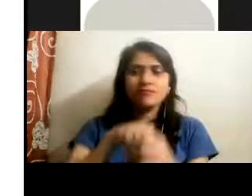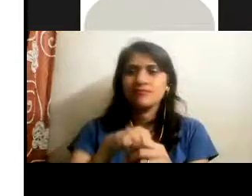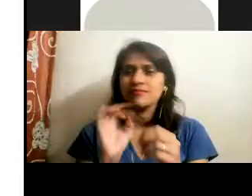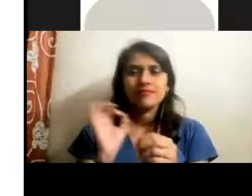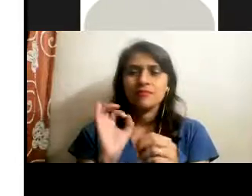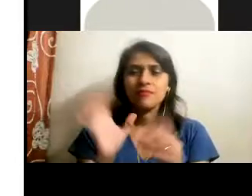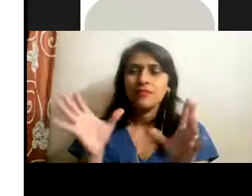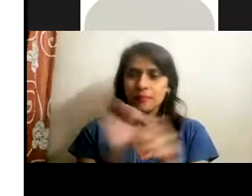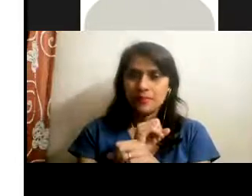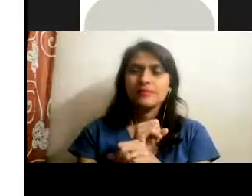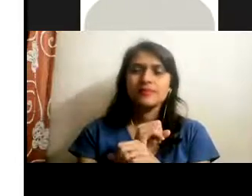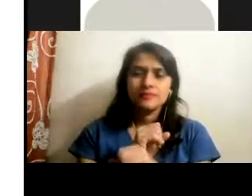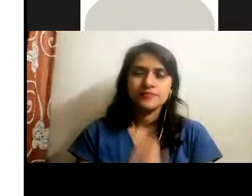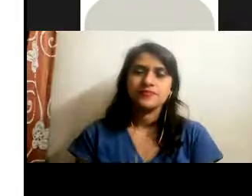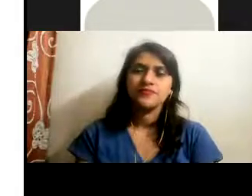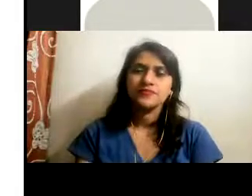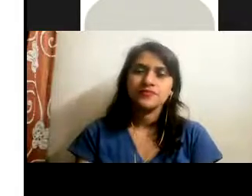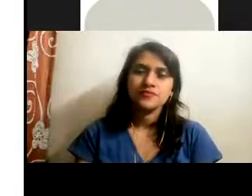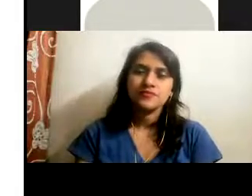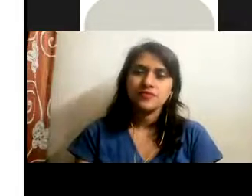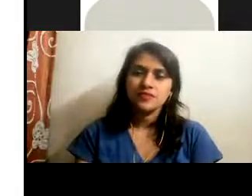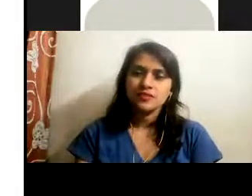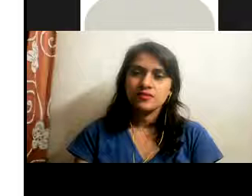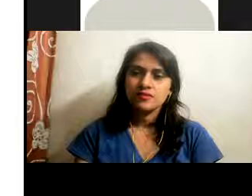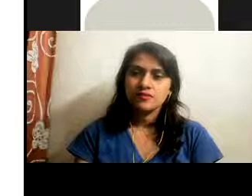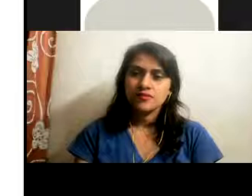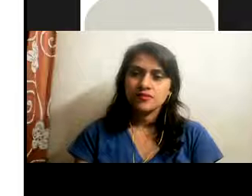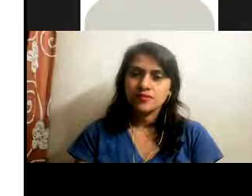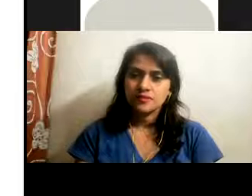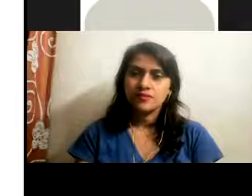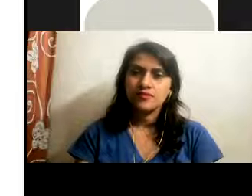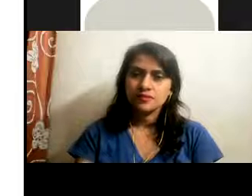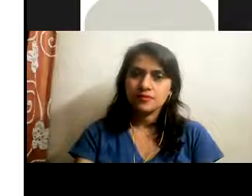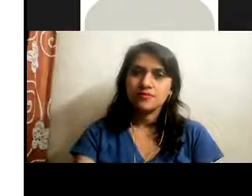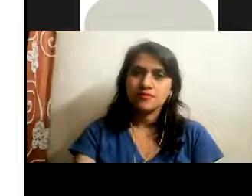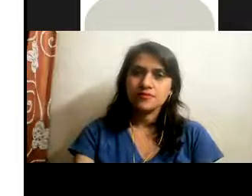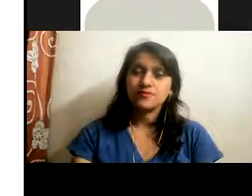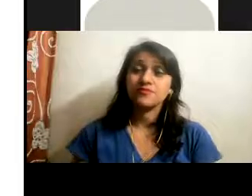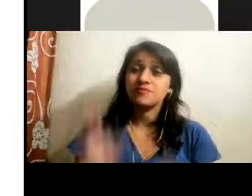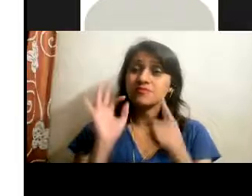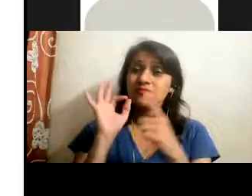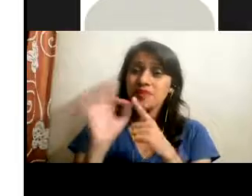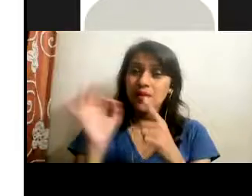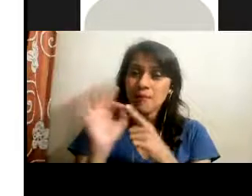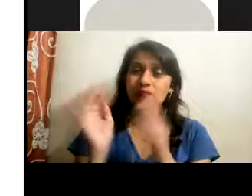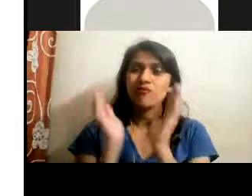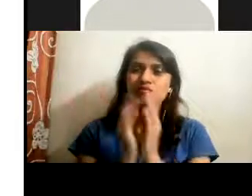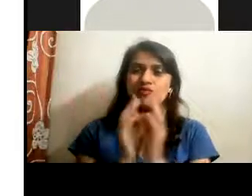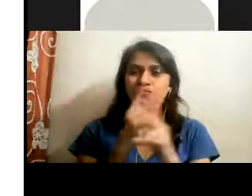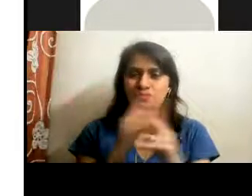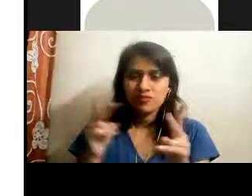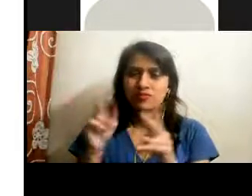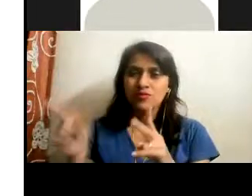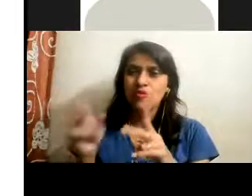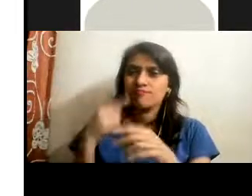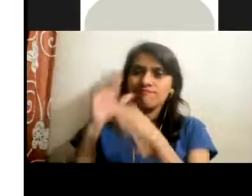Ayushman Bharat scheme. And there are these private insurance holders who